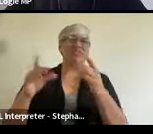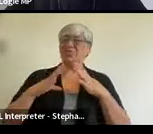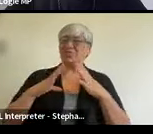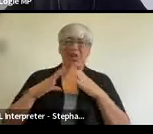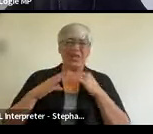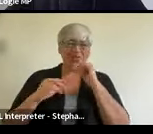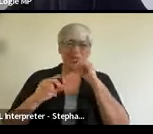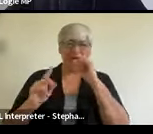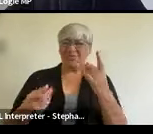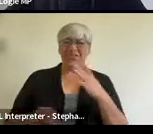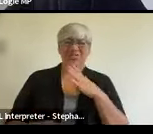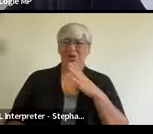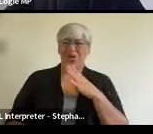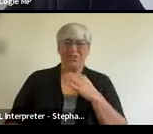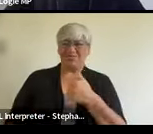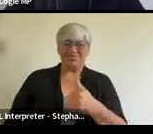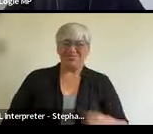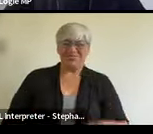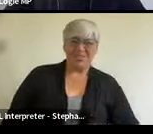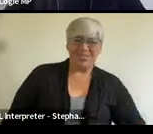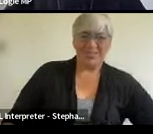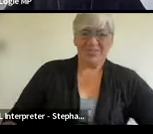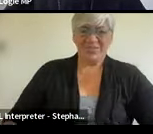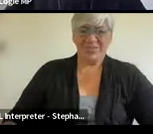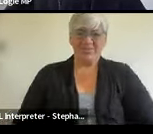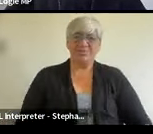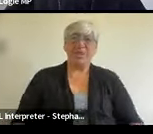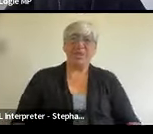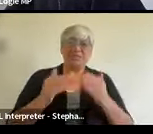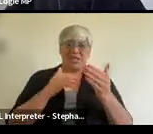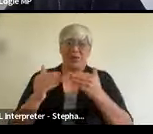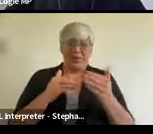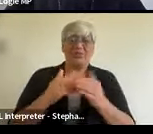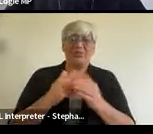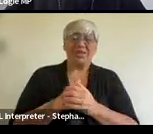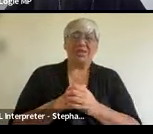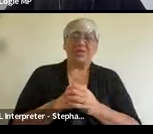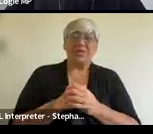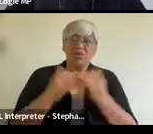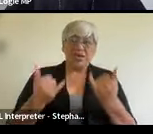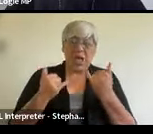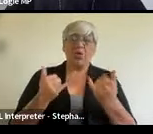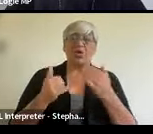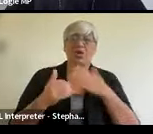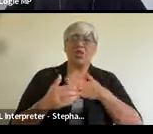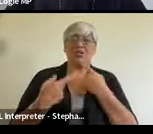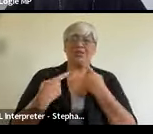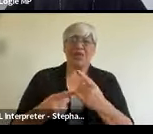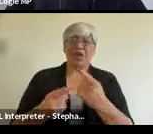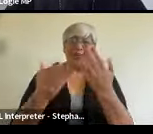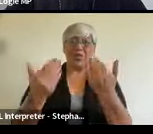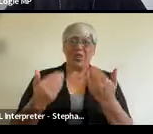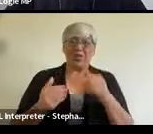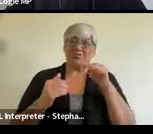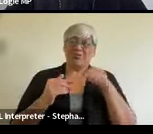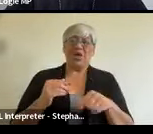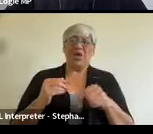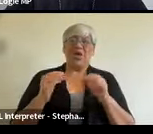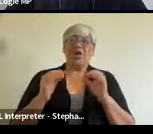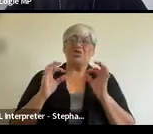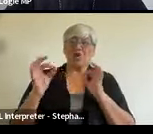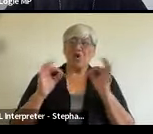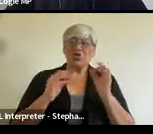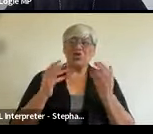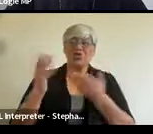you can't find where that is. So Mary, while you're doing that, welcome to the Social Services